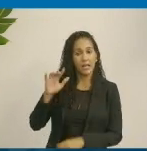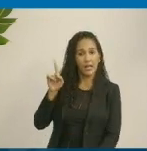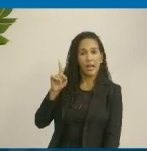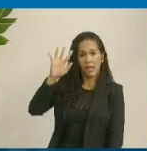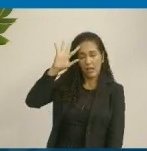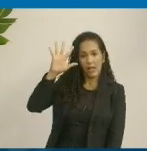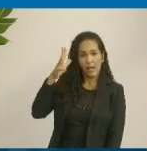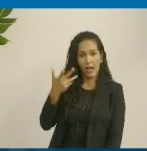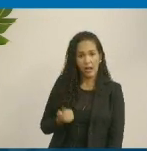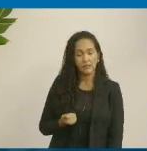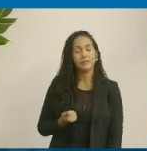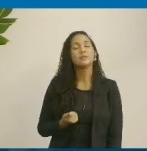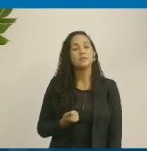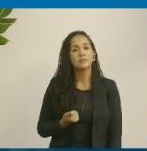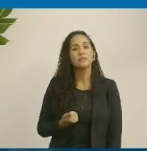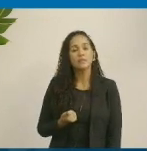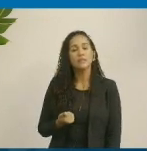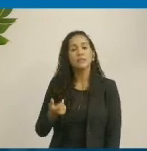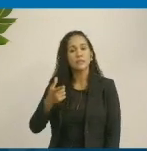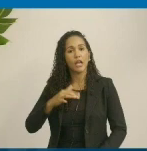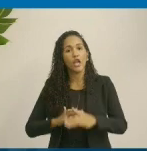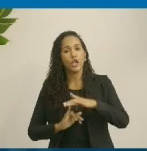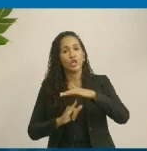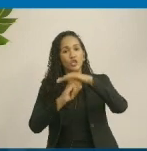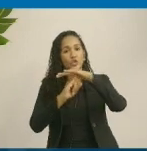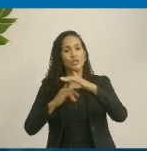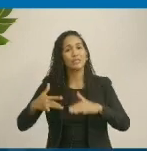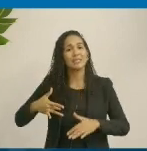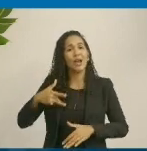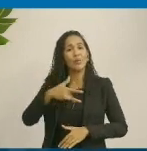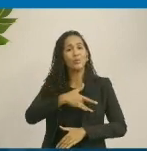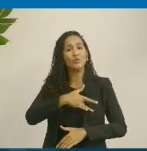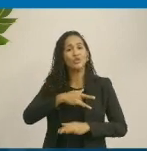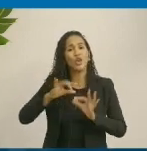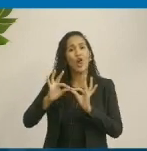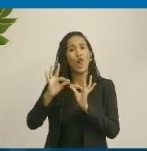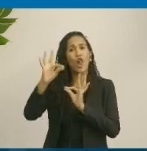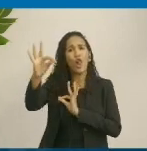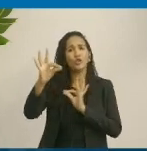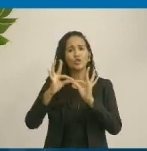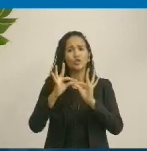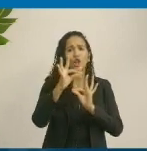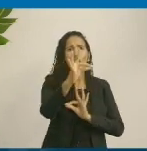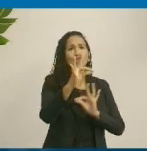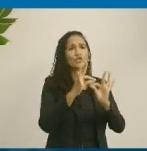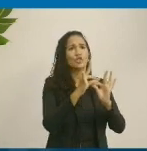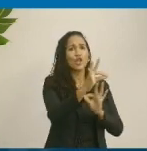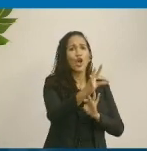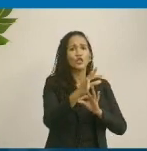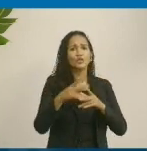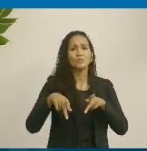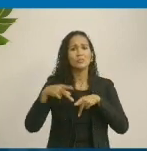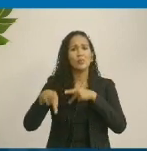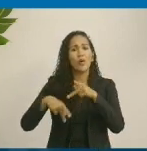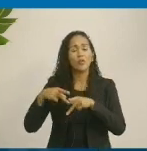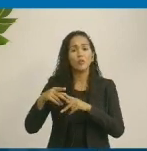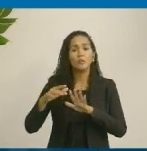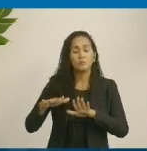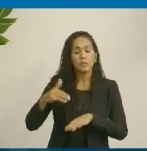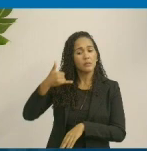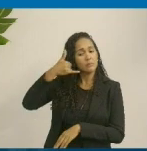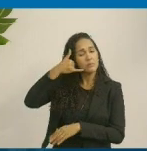facilities. So if you can get to someone that can take your blood pressure, your cholesterol, your blood glucose,